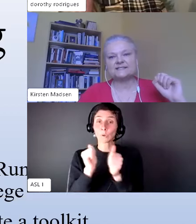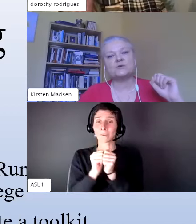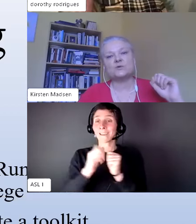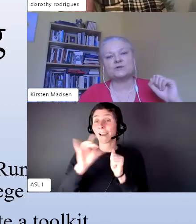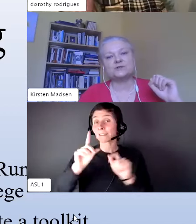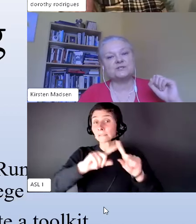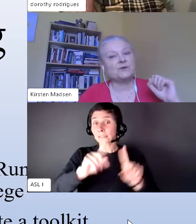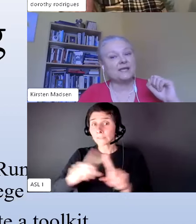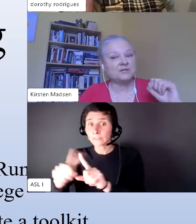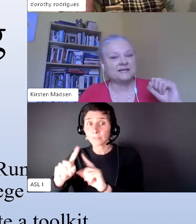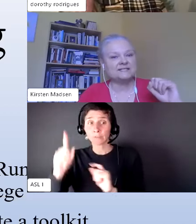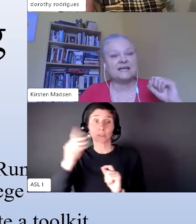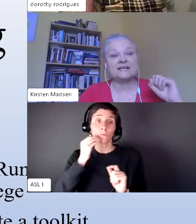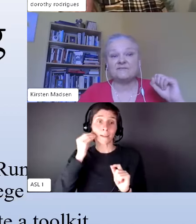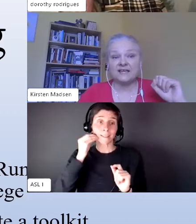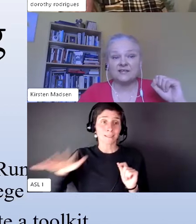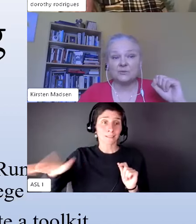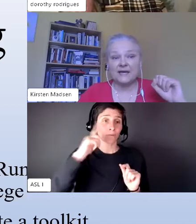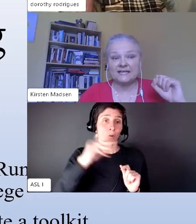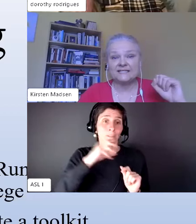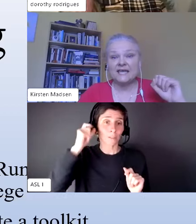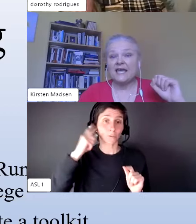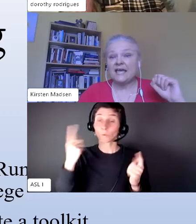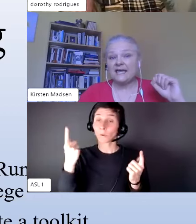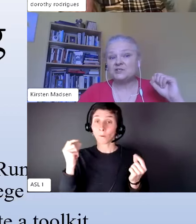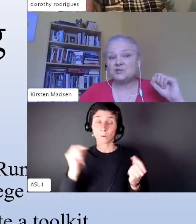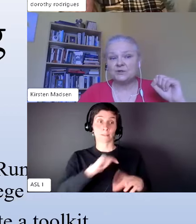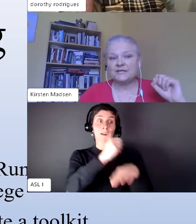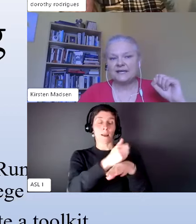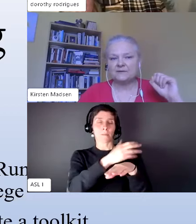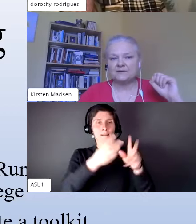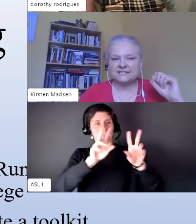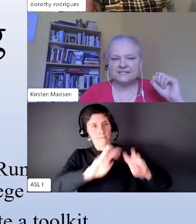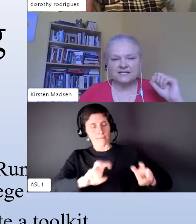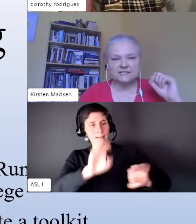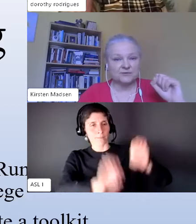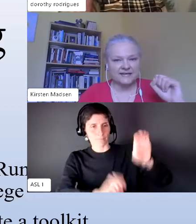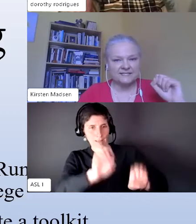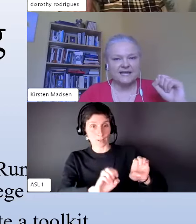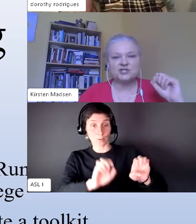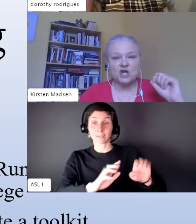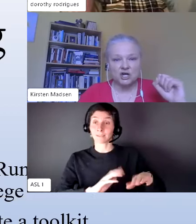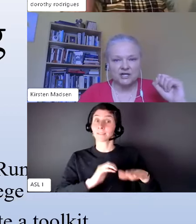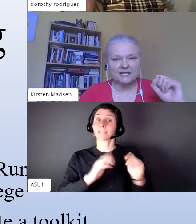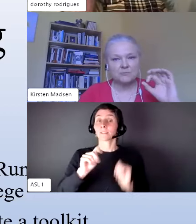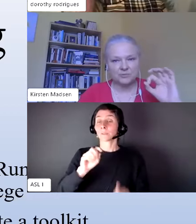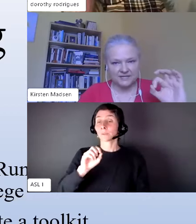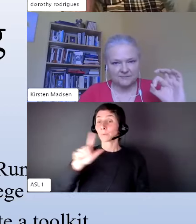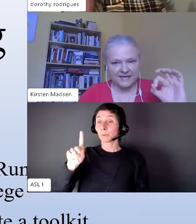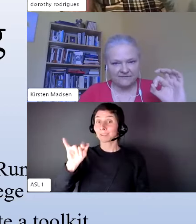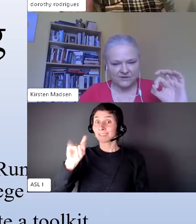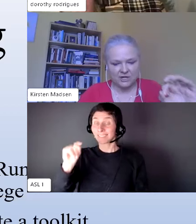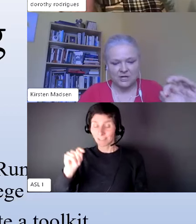residences in order to implement and evaluate a toolkit that was designed to prevent and target